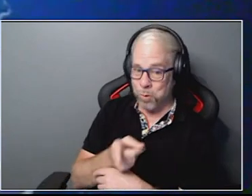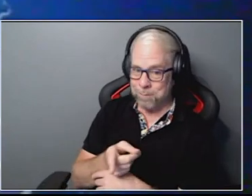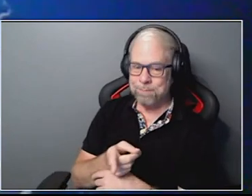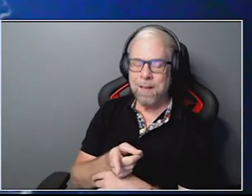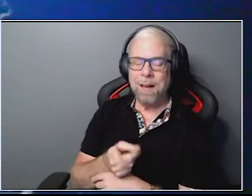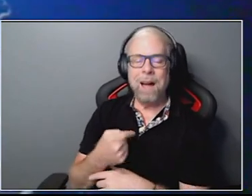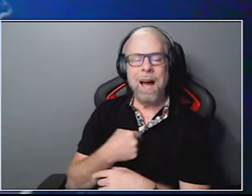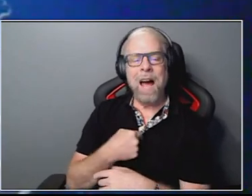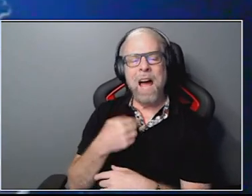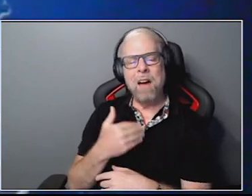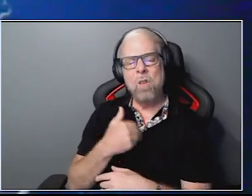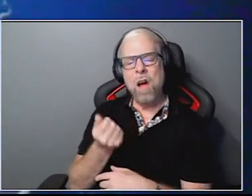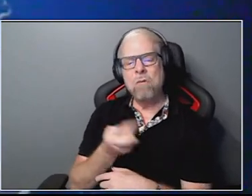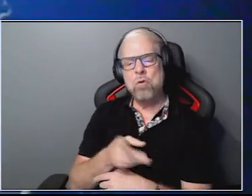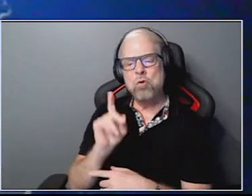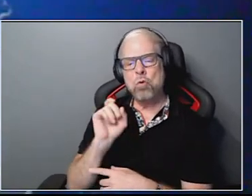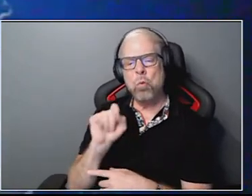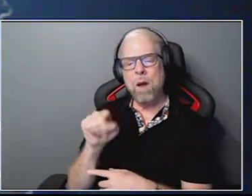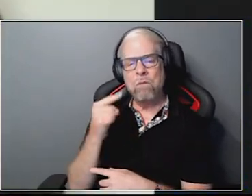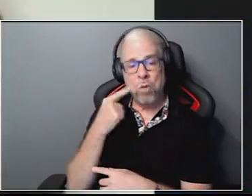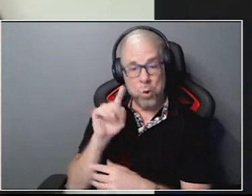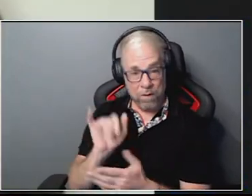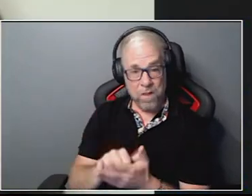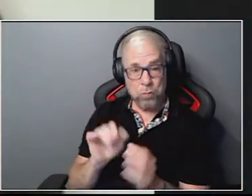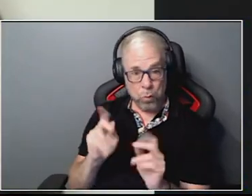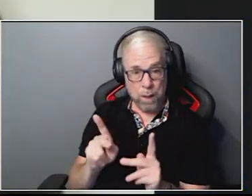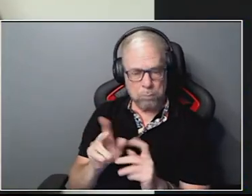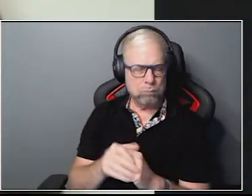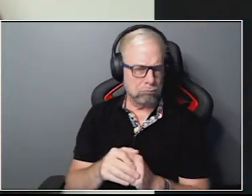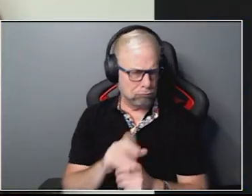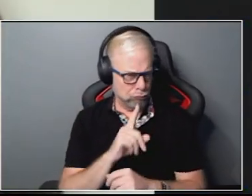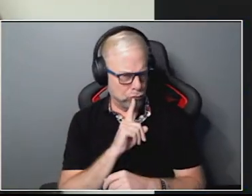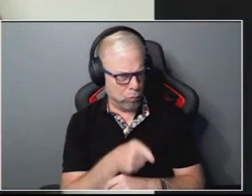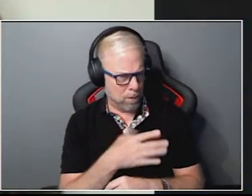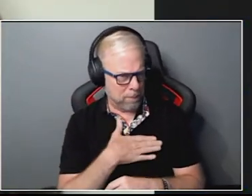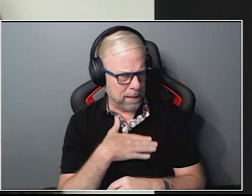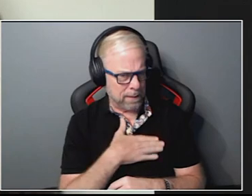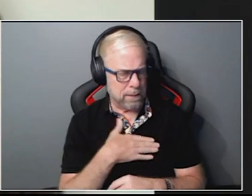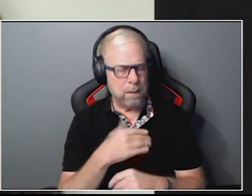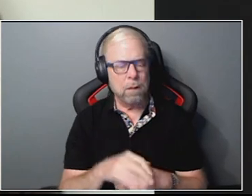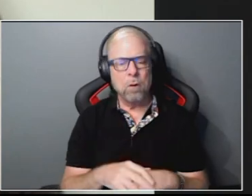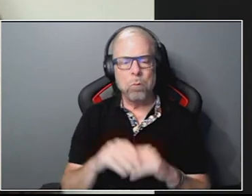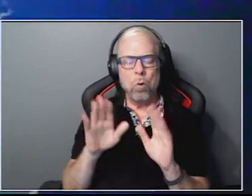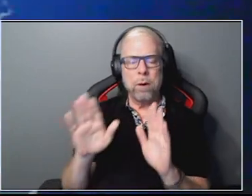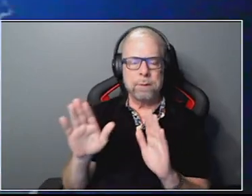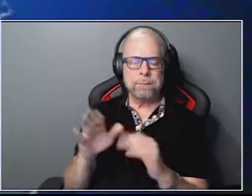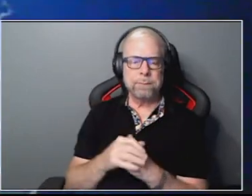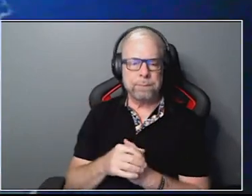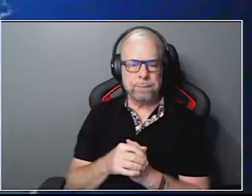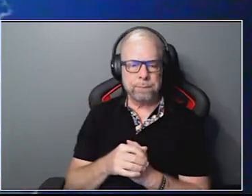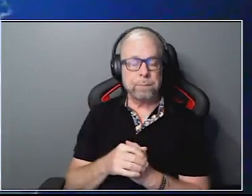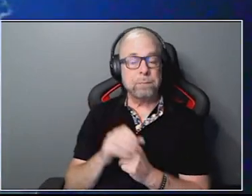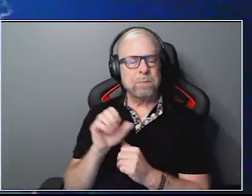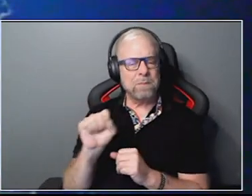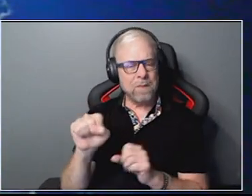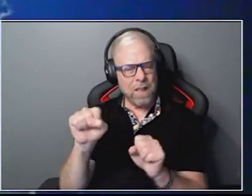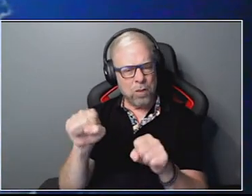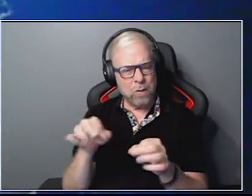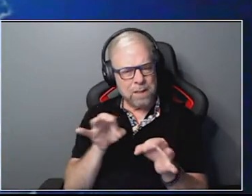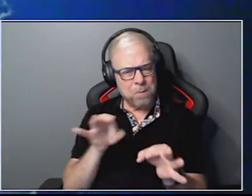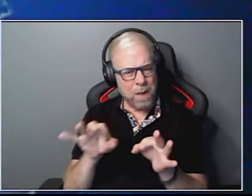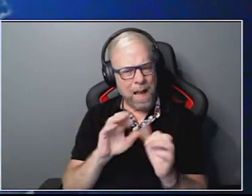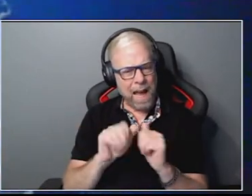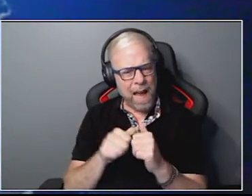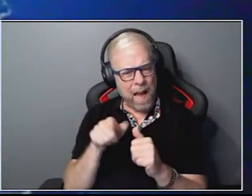have a few questions for you, if that's okay. Oh, please. Wonderful. So could you tell us how you manage